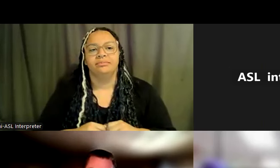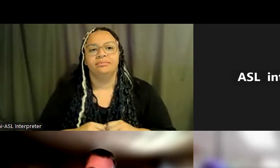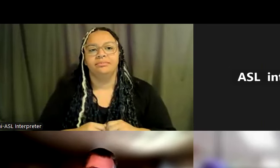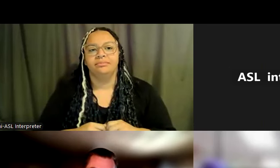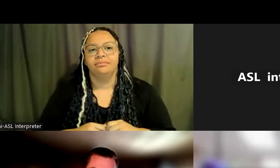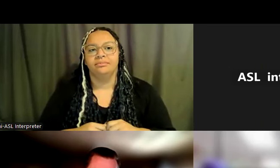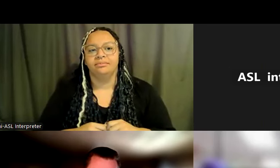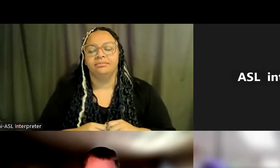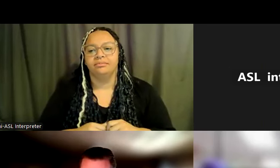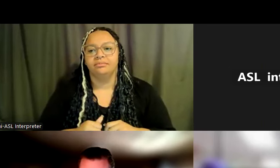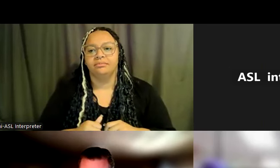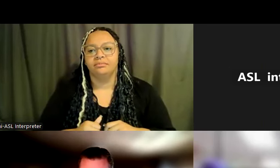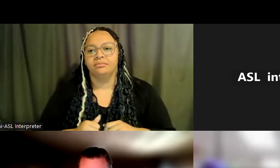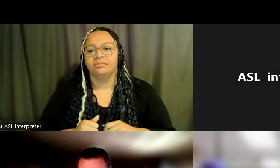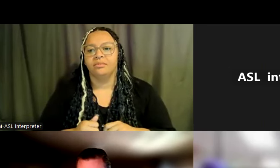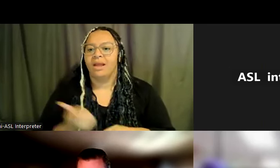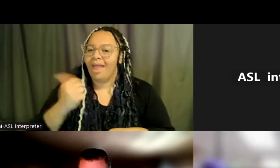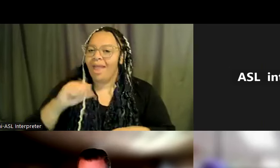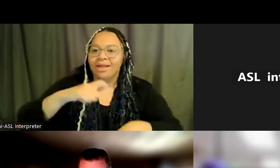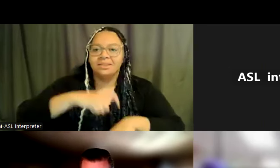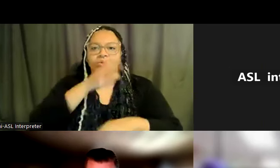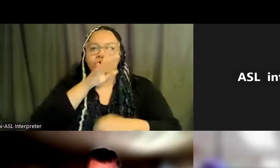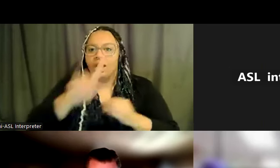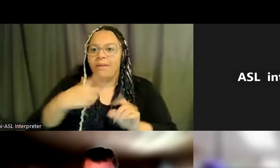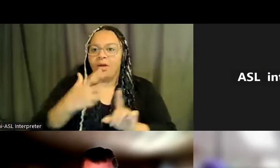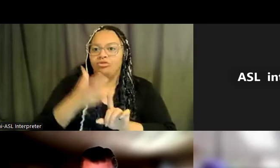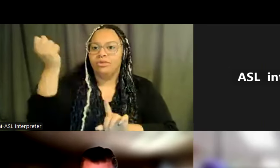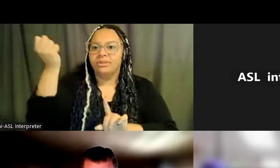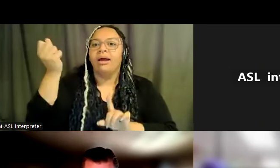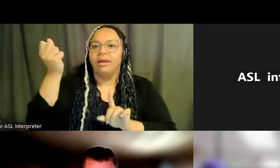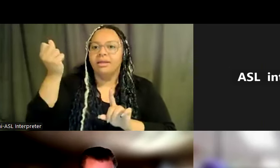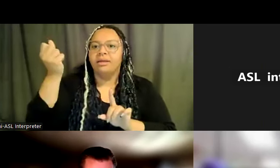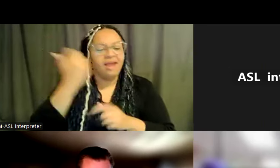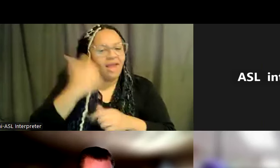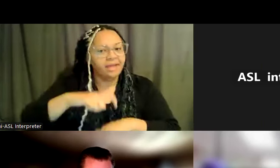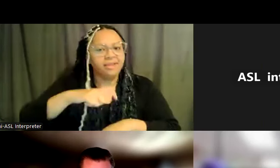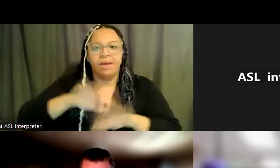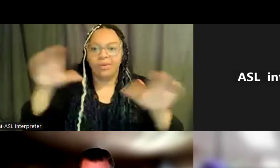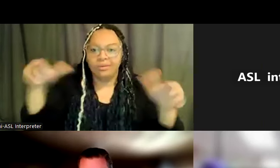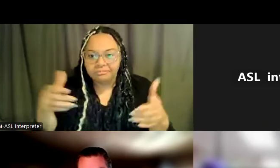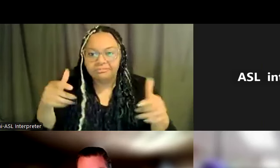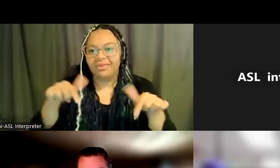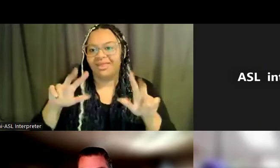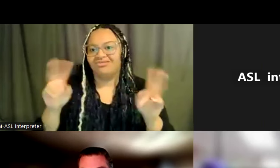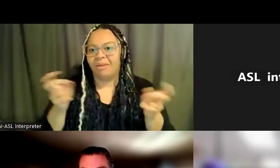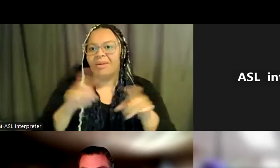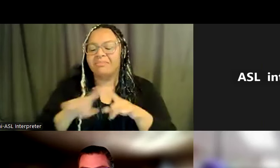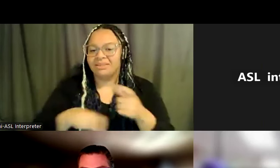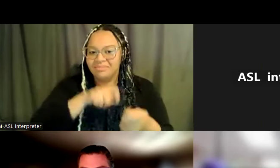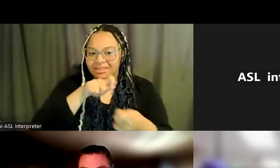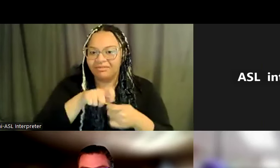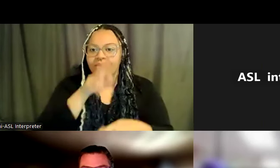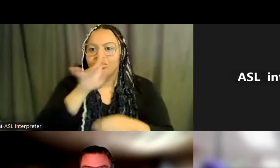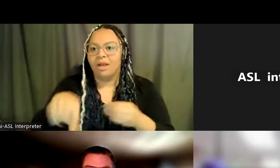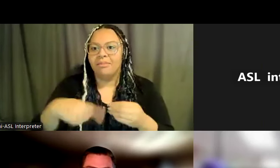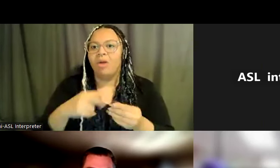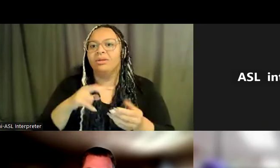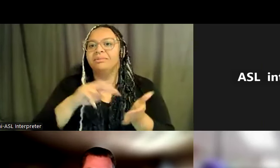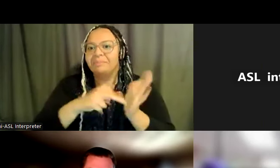So as with any time we talk about suicide, as we, anytime we come together on this topic, but especially I think when it comes to mean